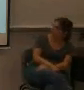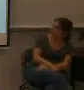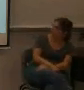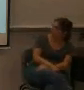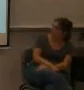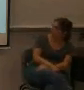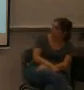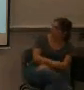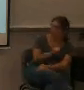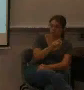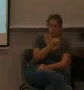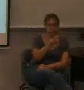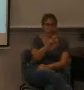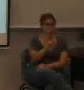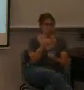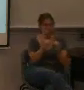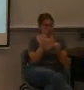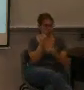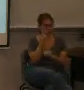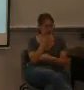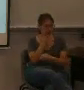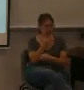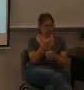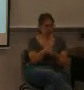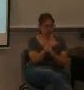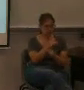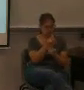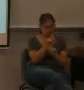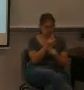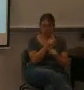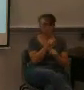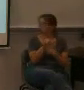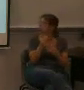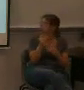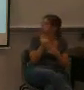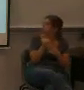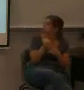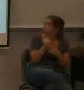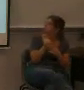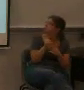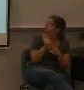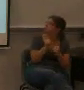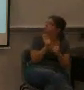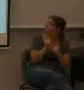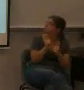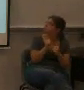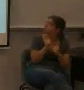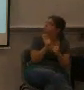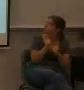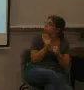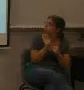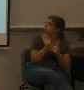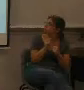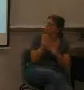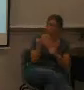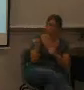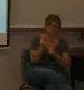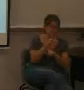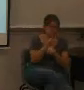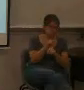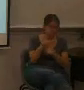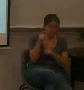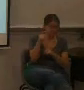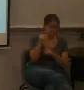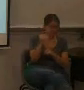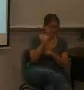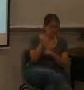In streams, more commonly you get no response than in lakes, not as commonly as wetlands. You get a nitrogen